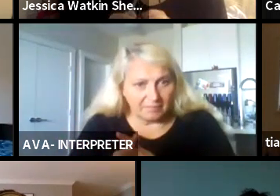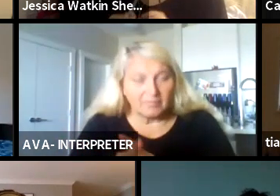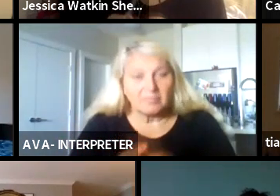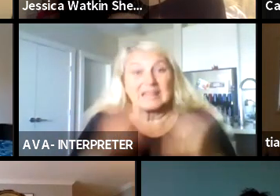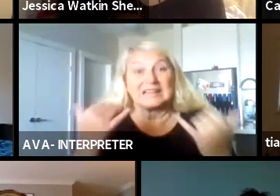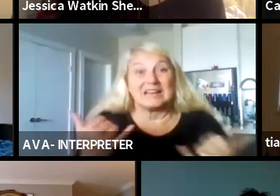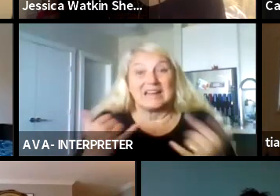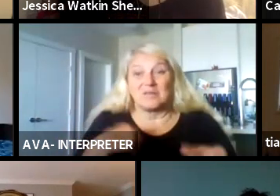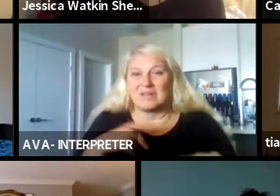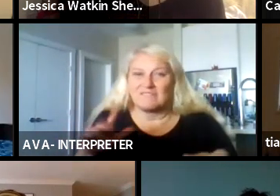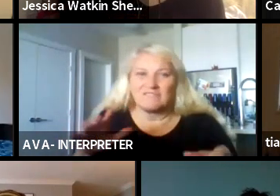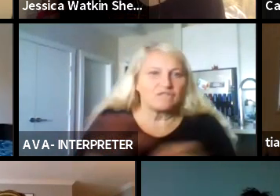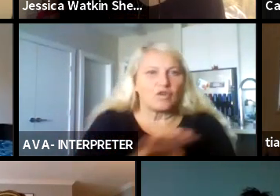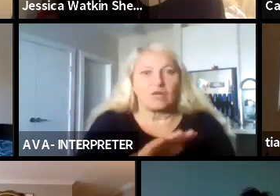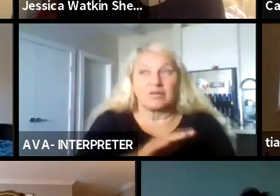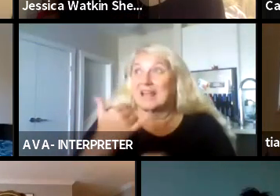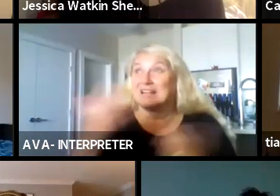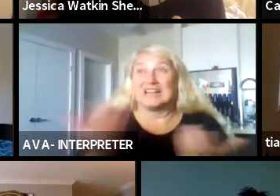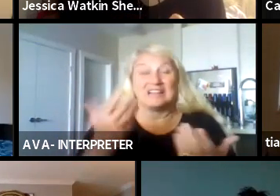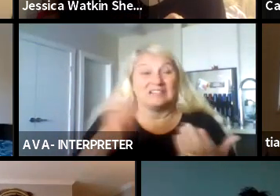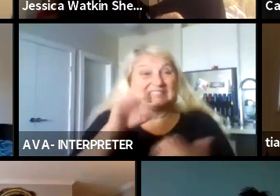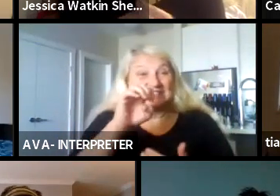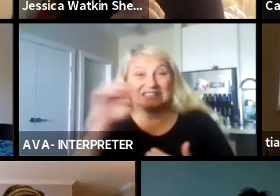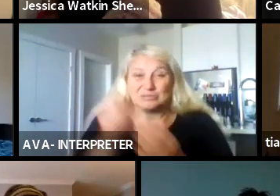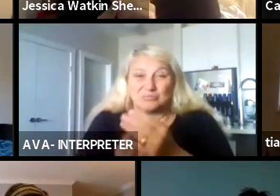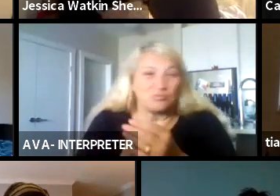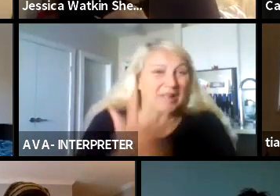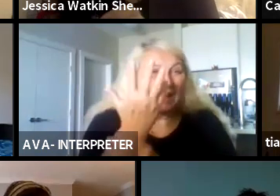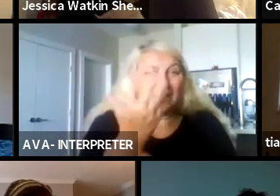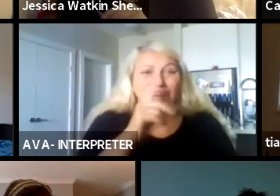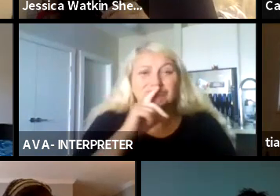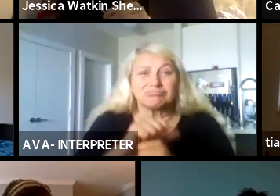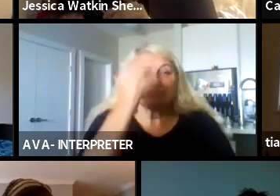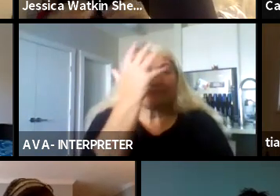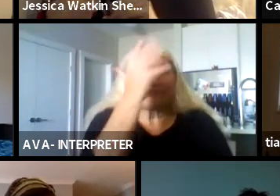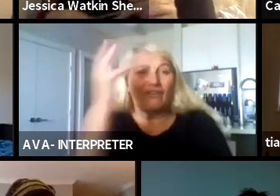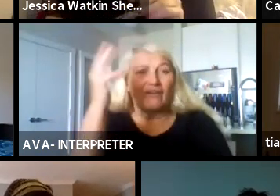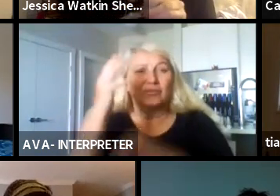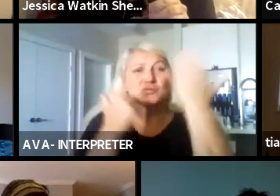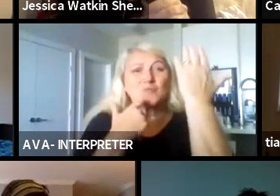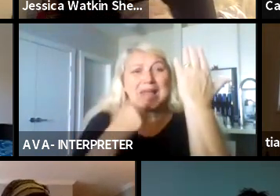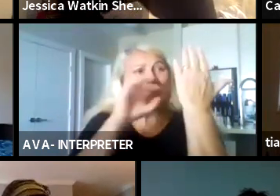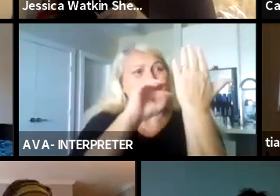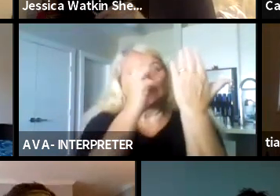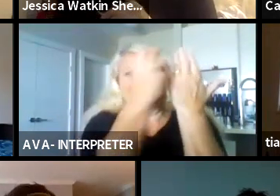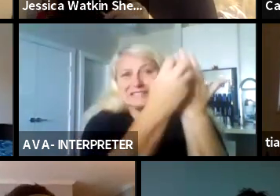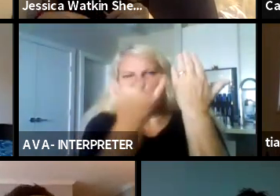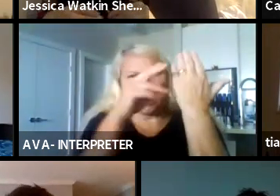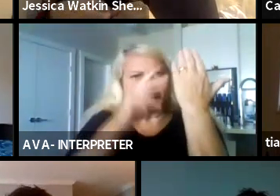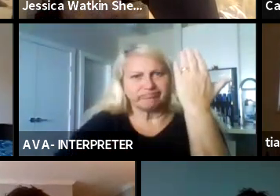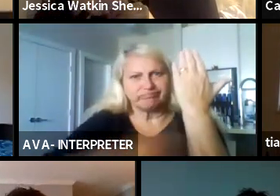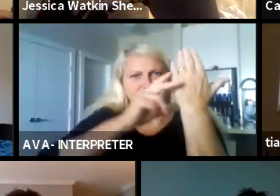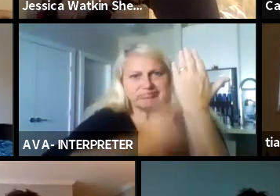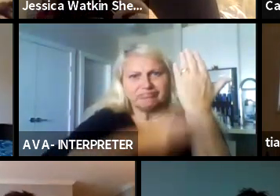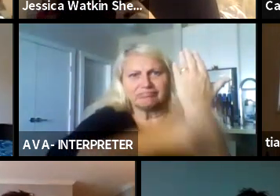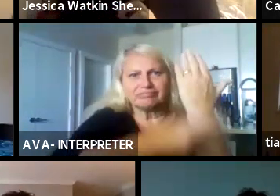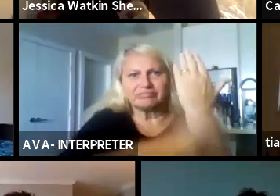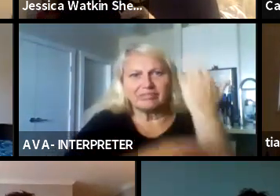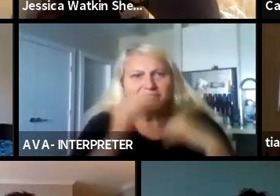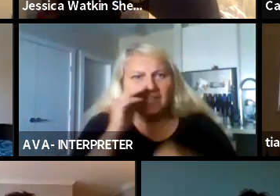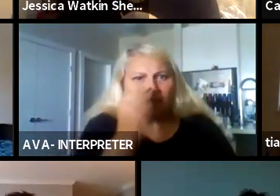spring. The eastern red buds have dropped their flowers, and there's lots of